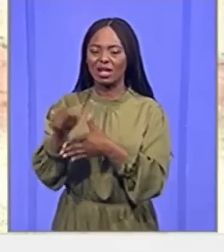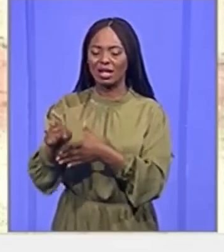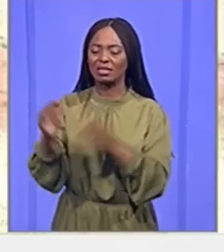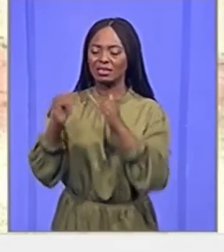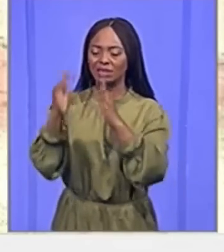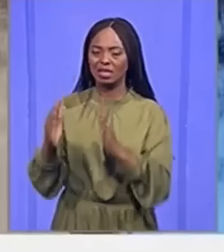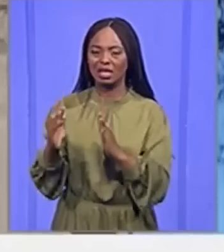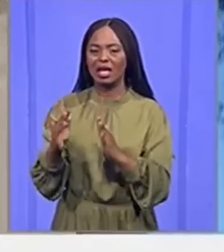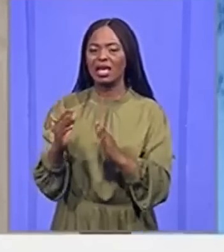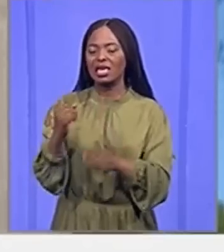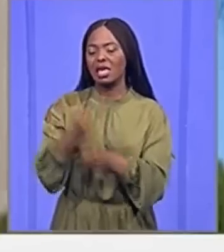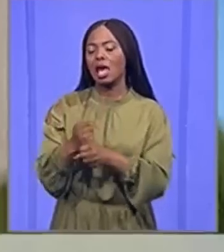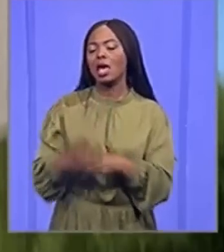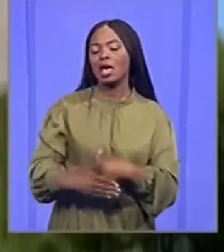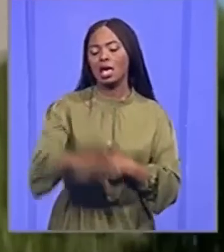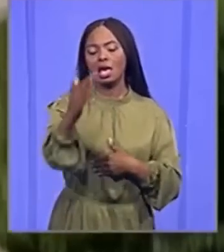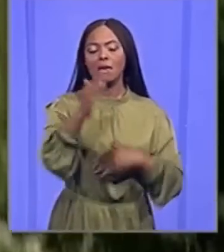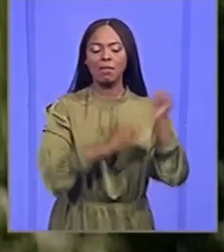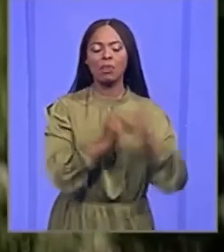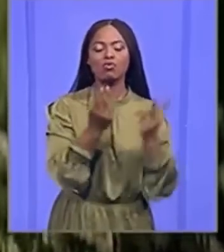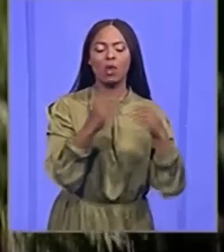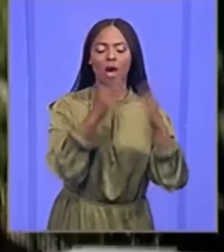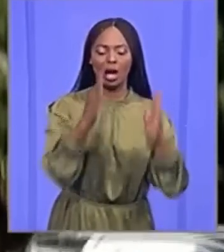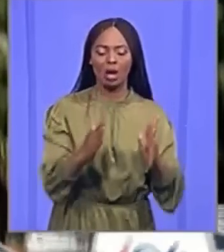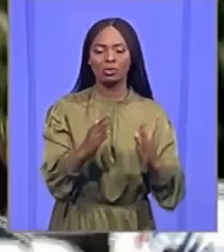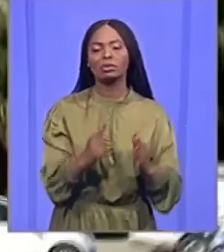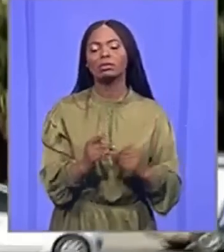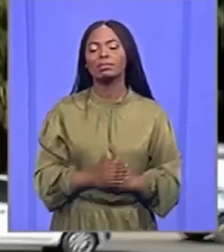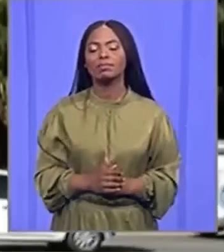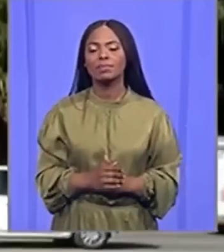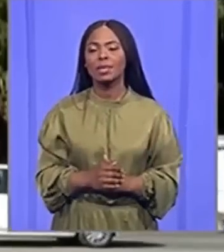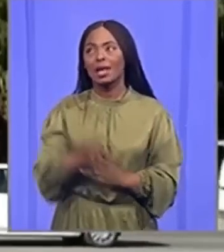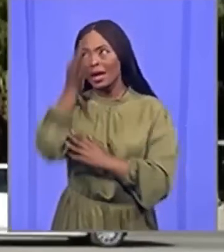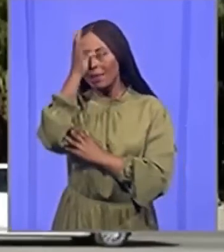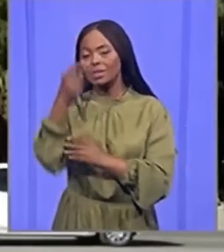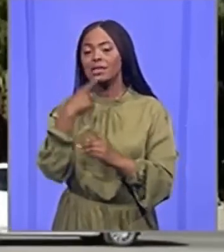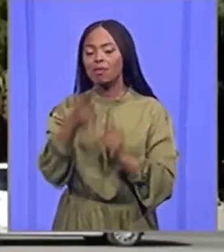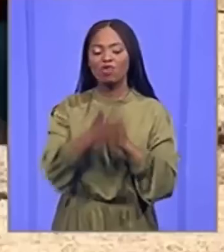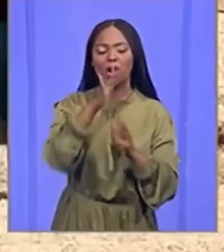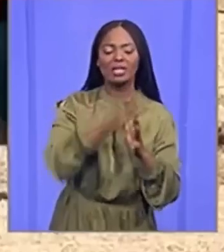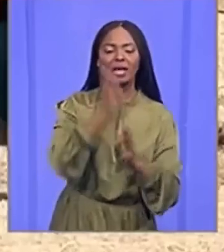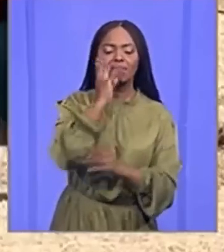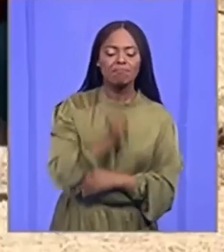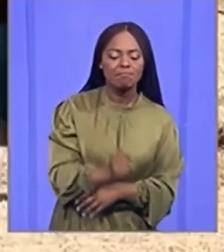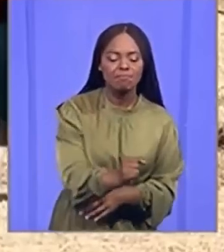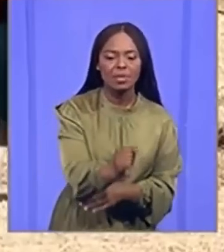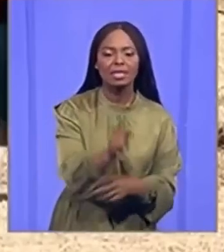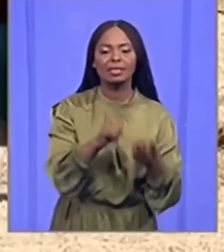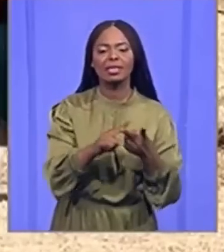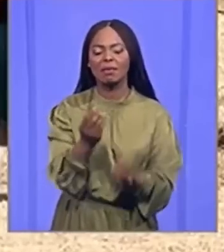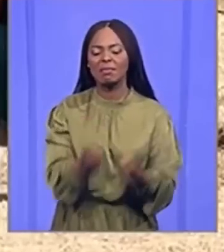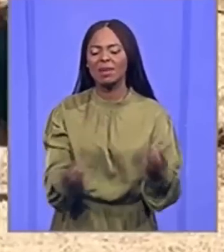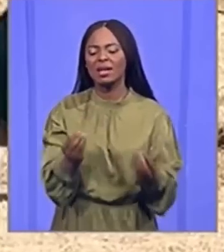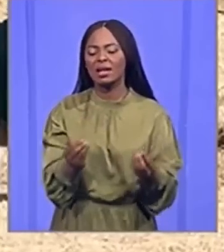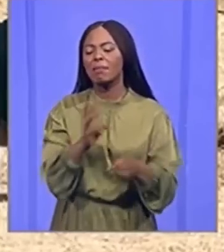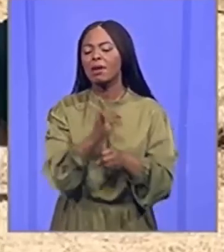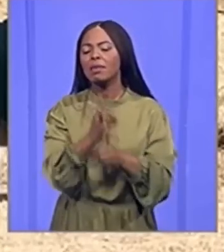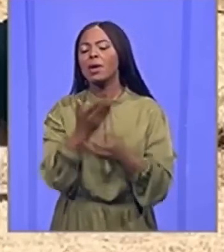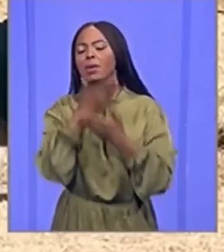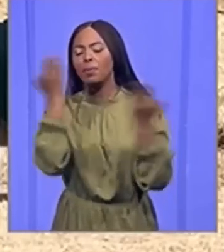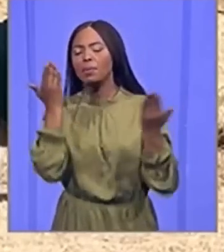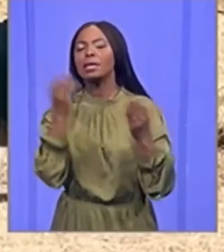ka dilemo. Lefapha lwa re lo tla tlhoma mogopolo go batsofe le magae a eletsweng pele ke bana. Kamogelo